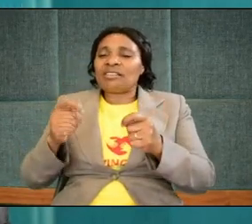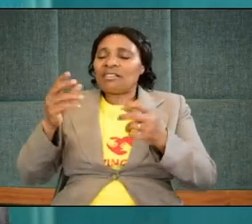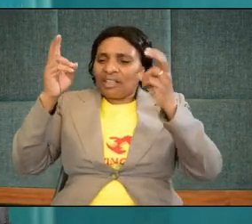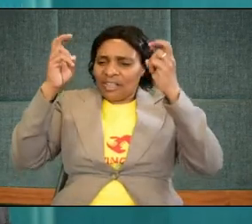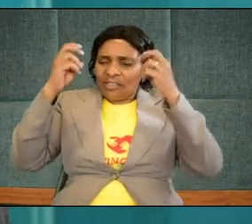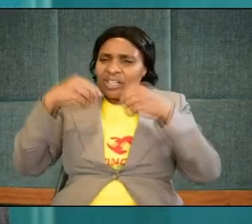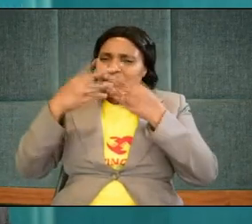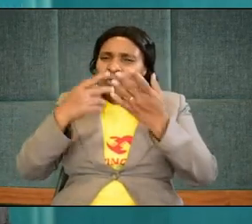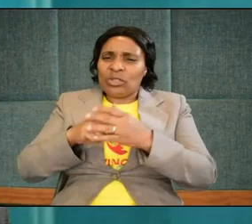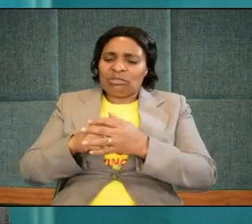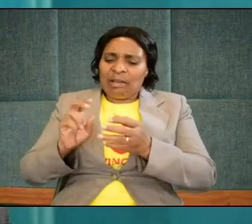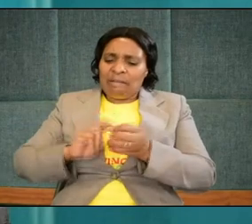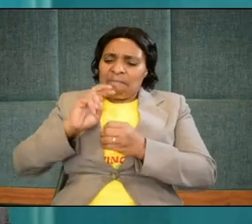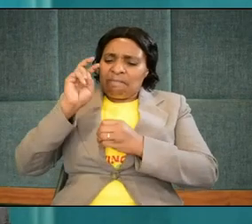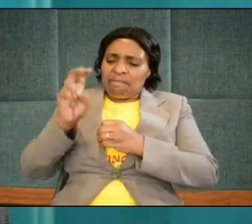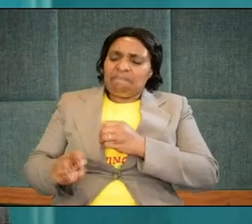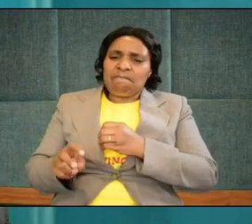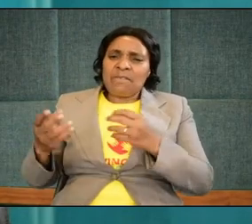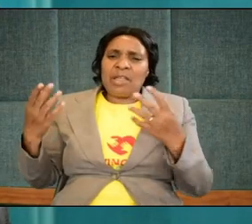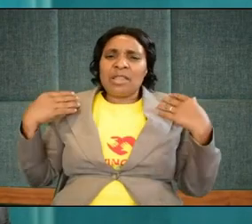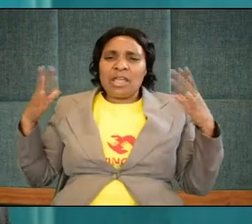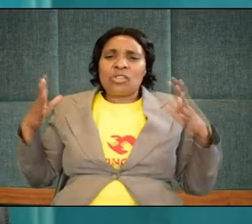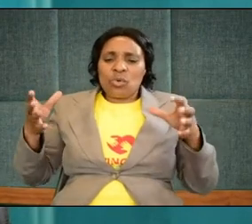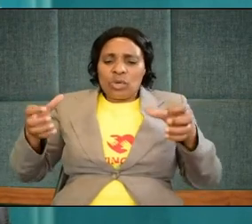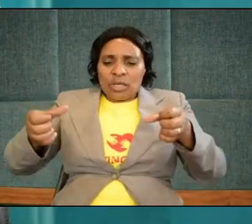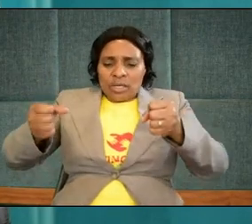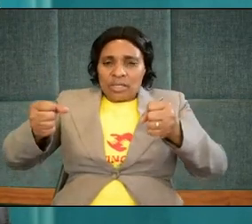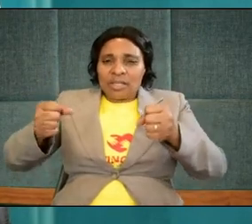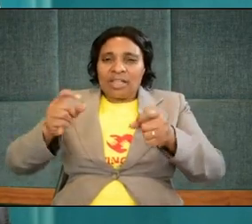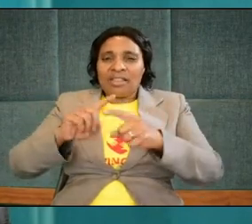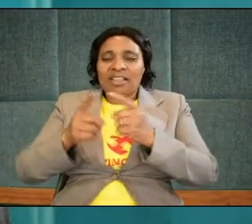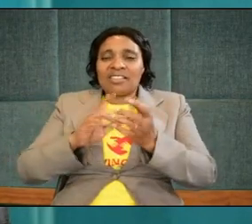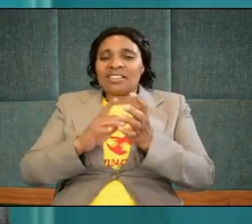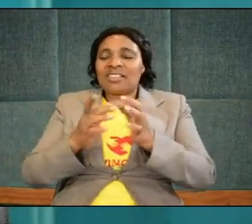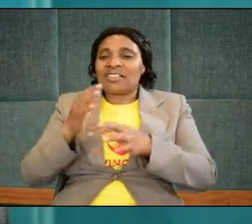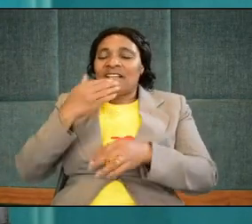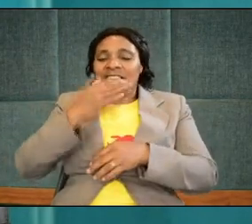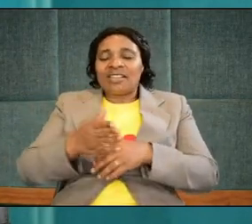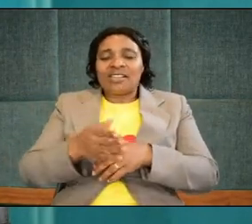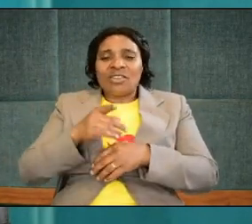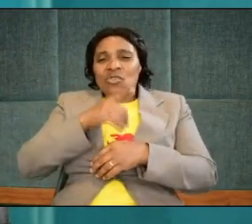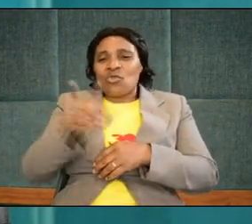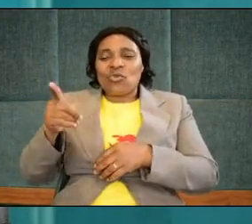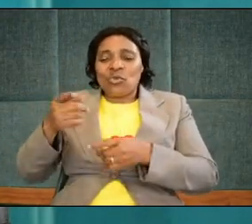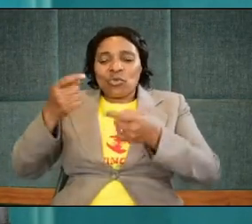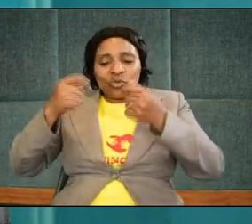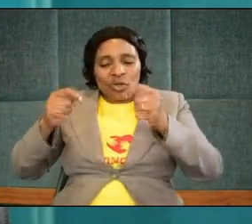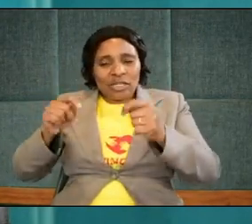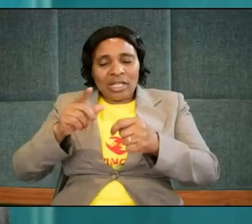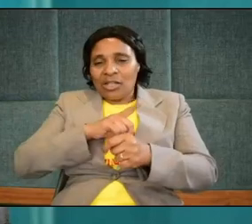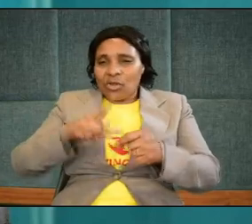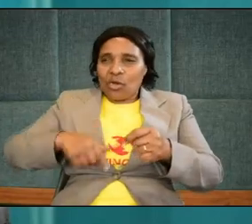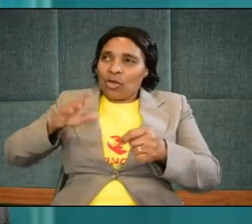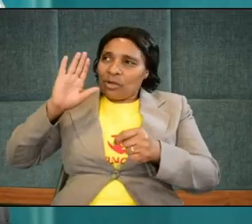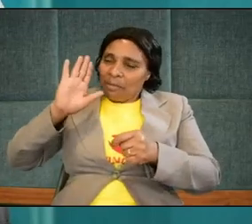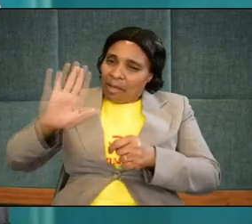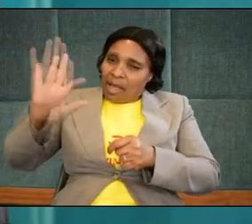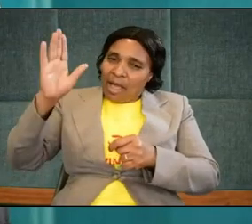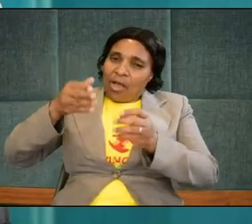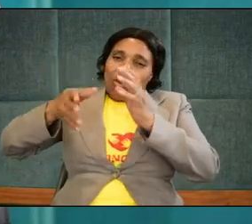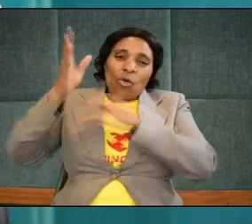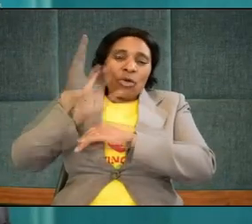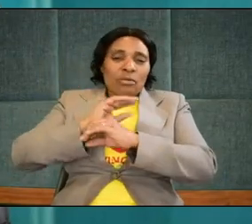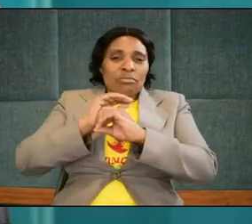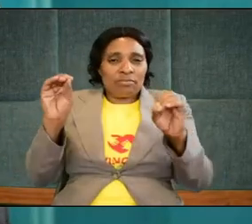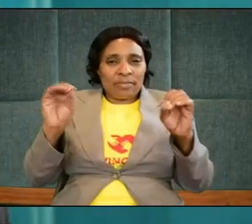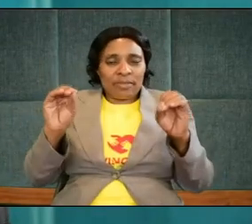and the angels will go and catch you. And Jesus said, thou shalt not test the Lord your God. So God calls